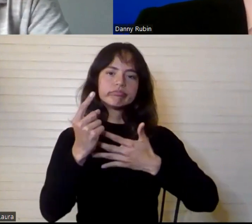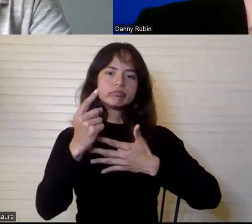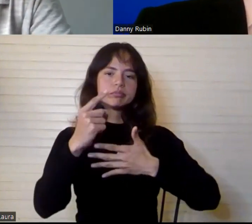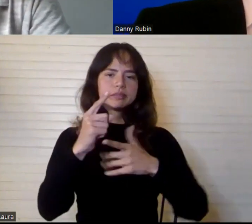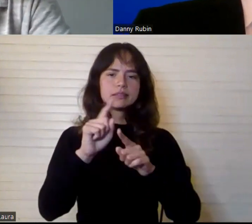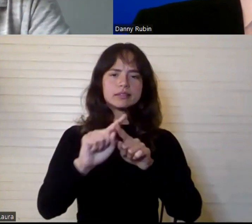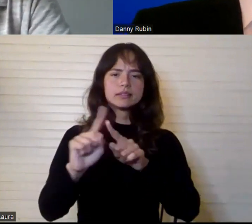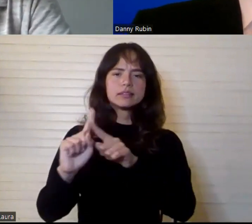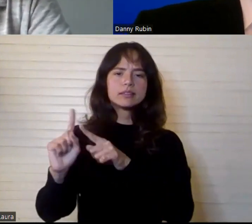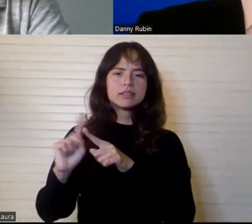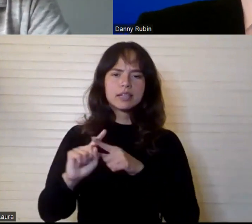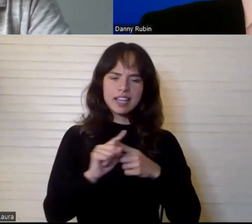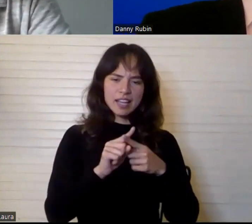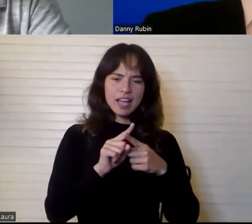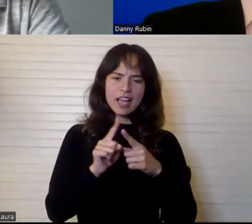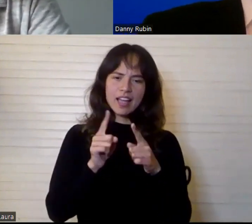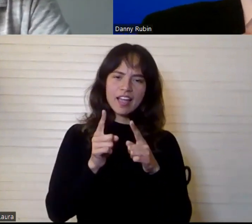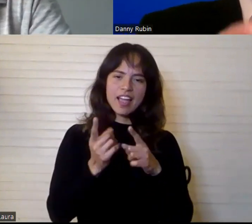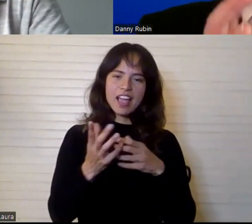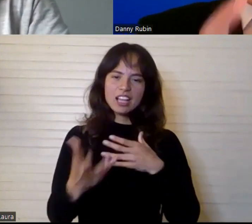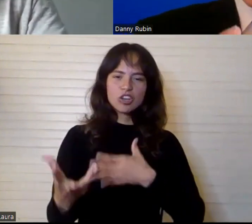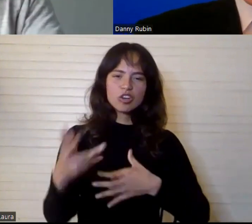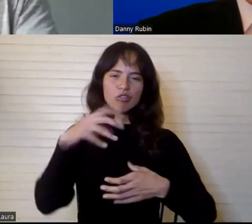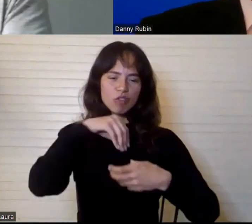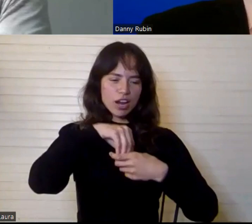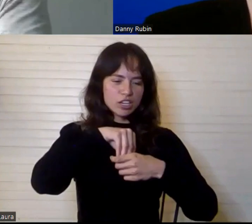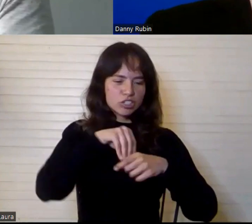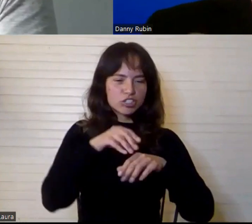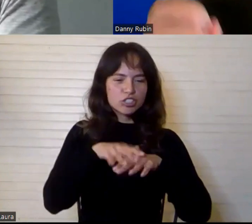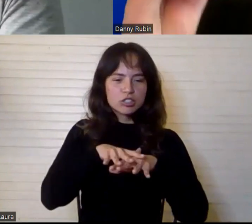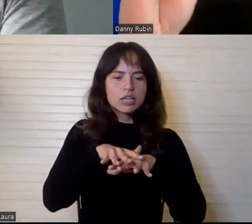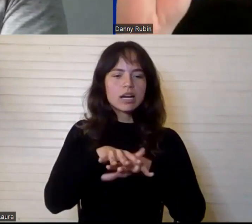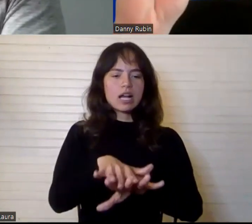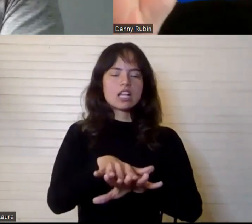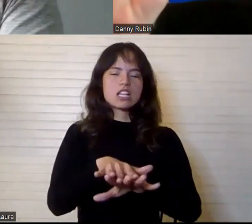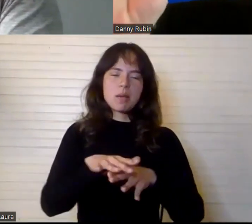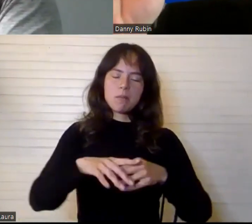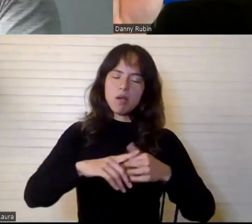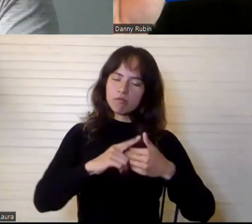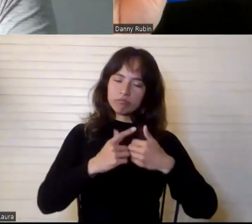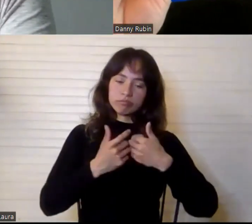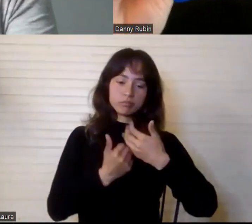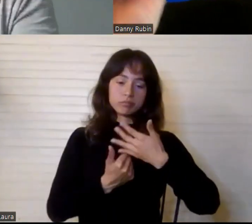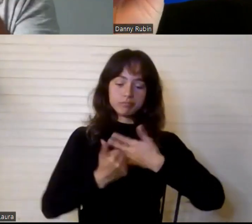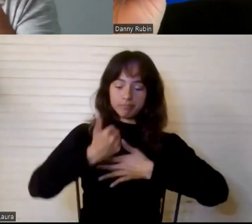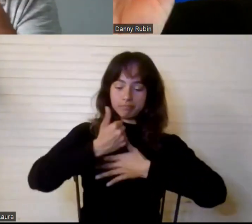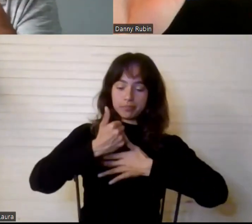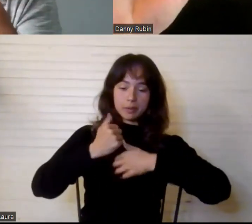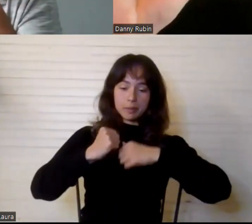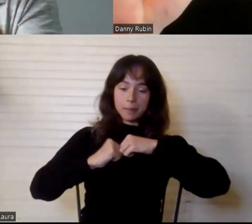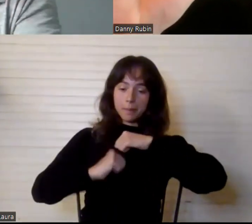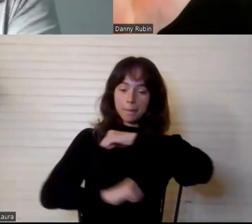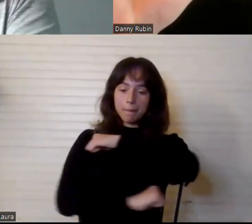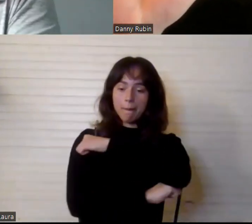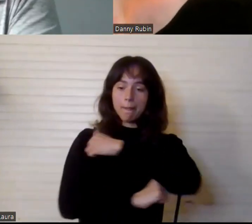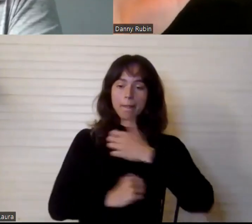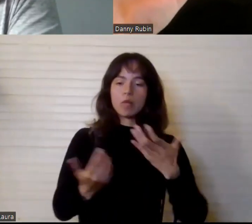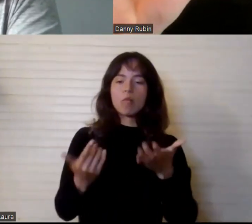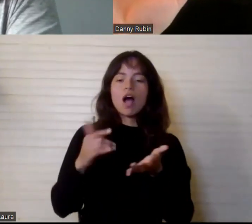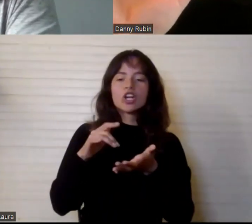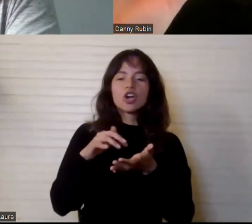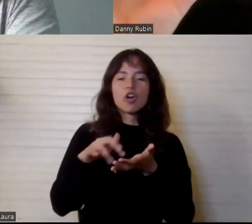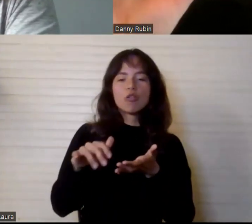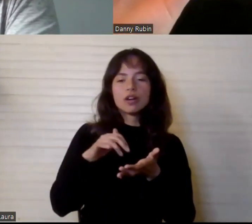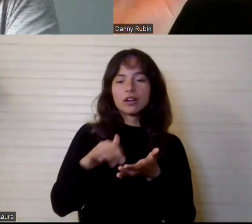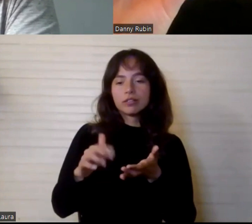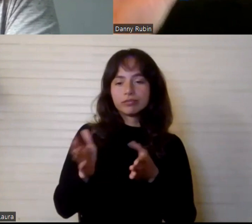Okay. Um, I want to I want to stress something because question for the group, for all the attendees. How many of you have heard